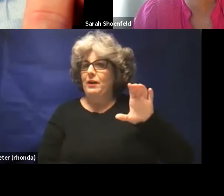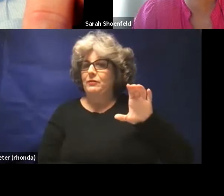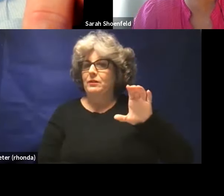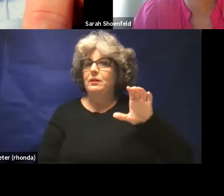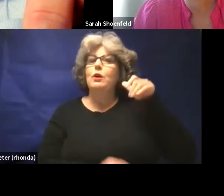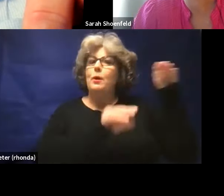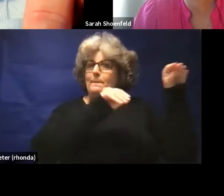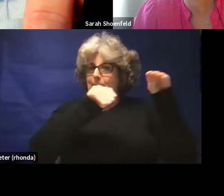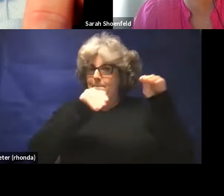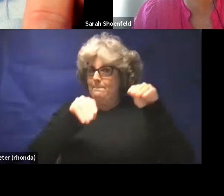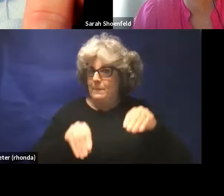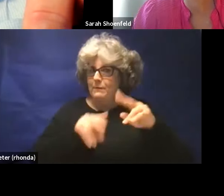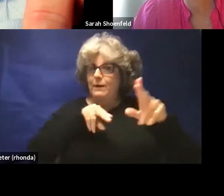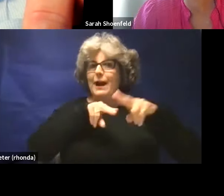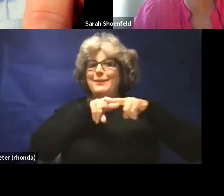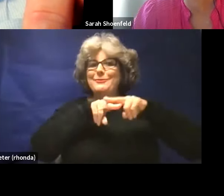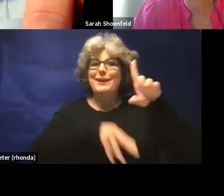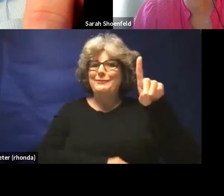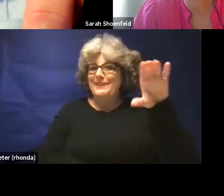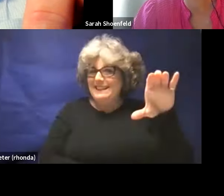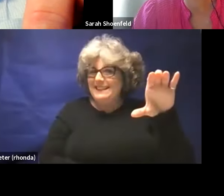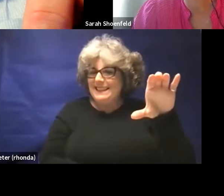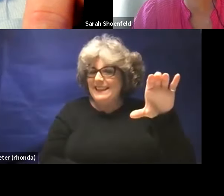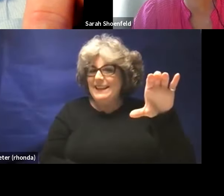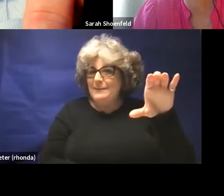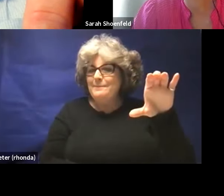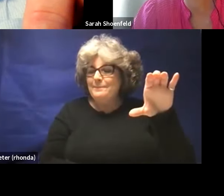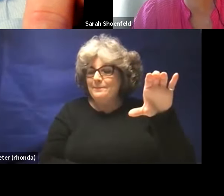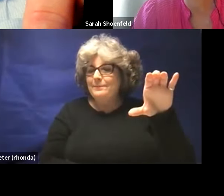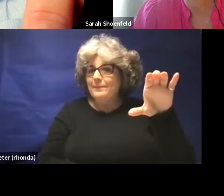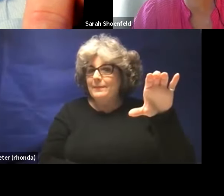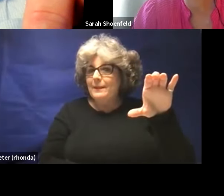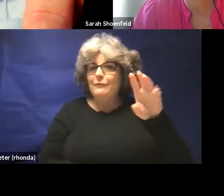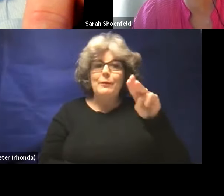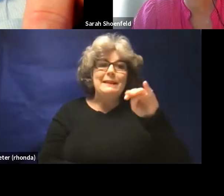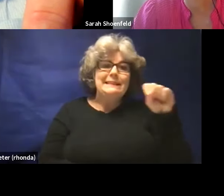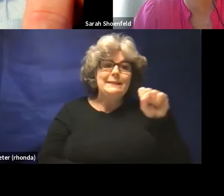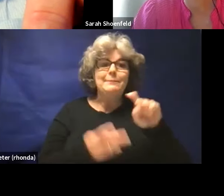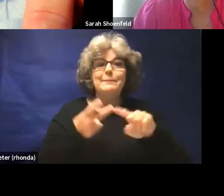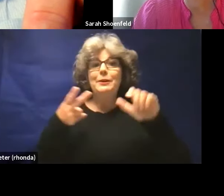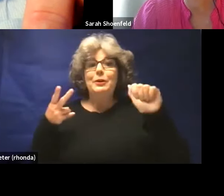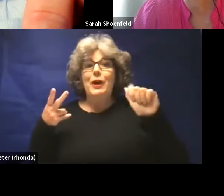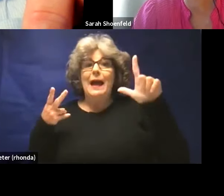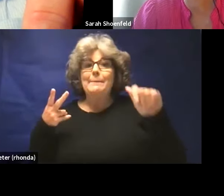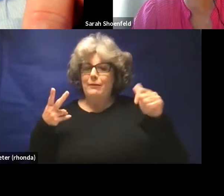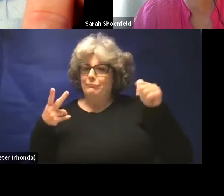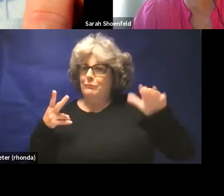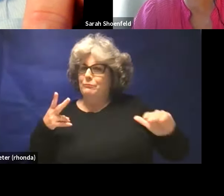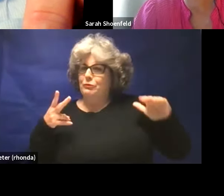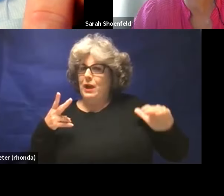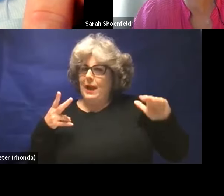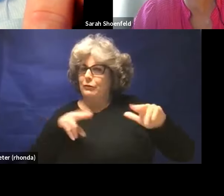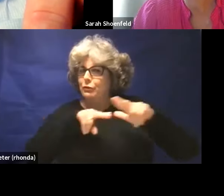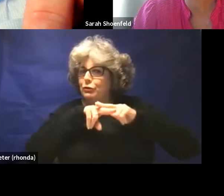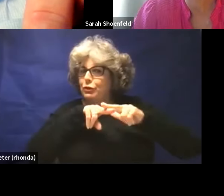moving to DC, taking the train to DC, I guess it was a train from Mississippi or Alabama as a small child, a young